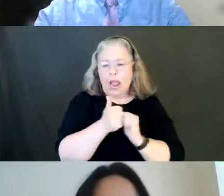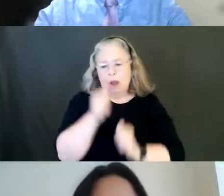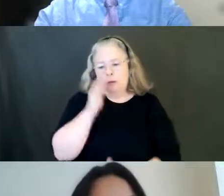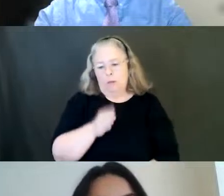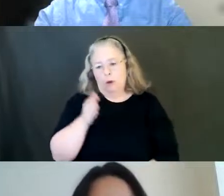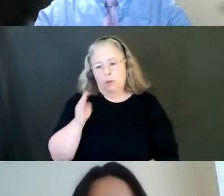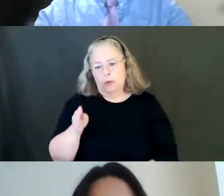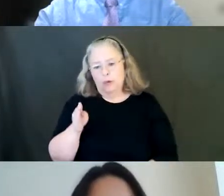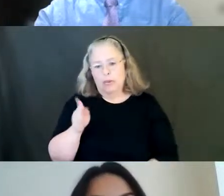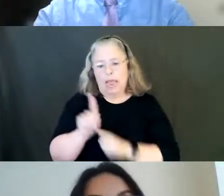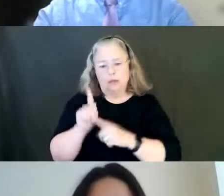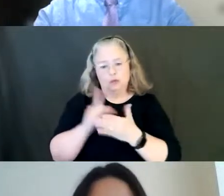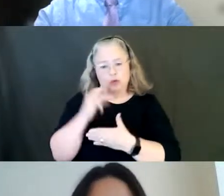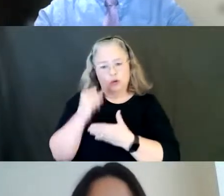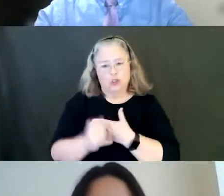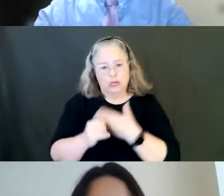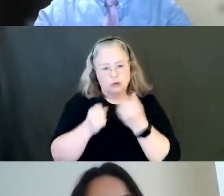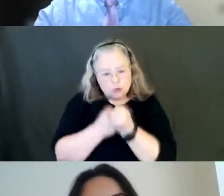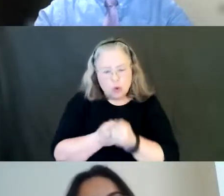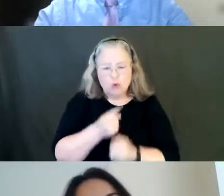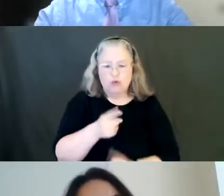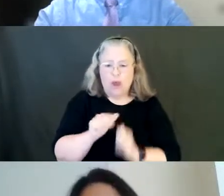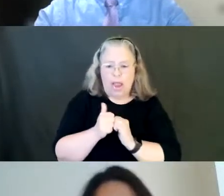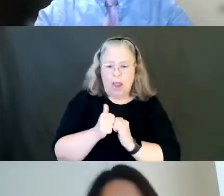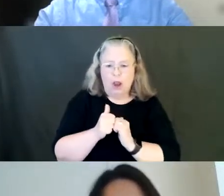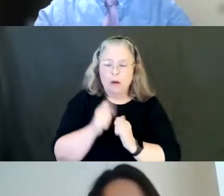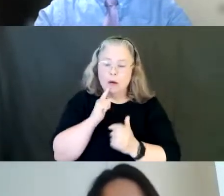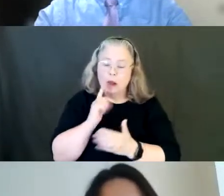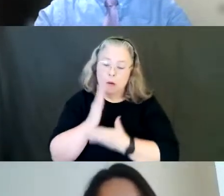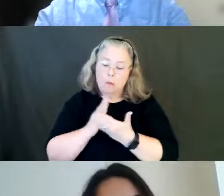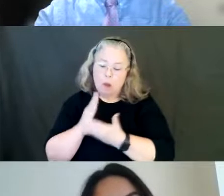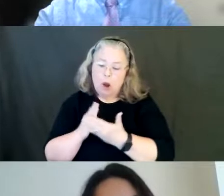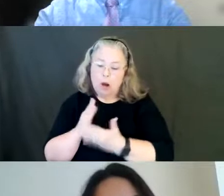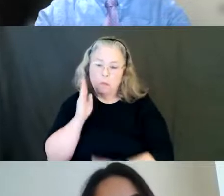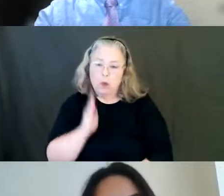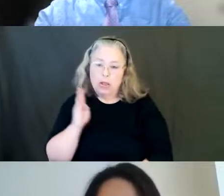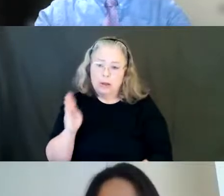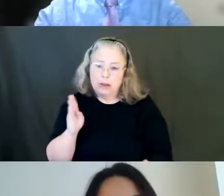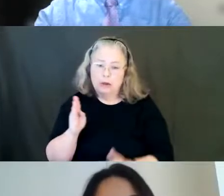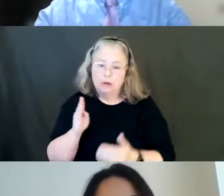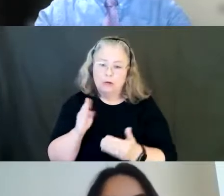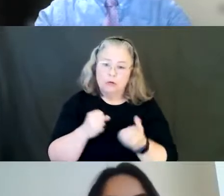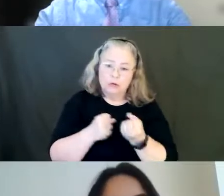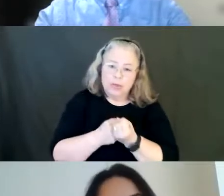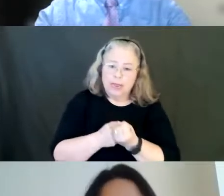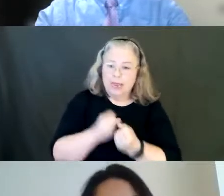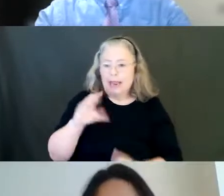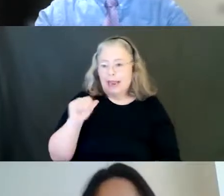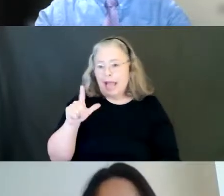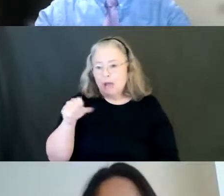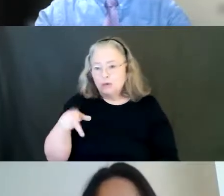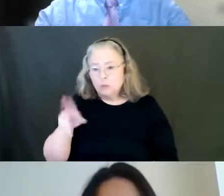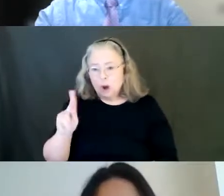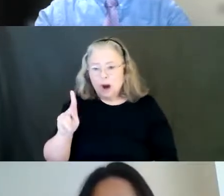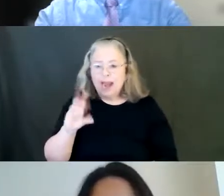movement, as a project, support you? How can the pieces of Brilliant Beginnings support you, being Calspark and the other portions